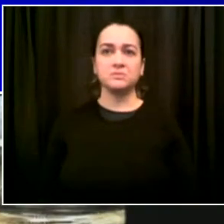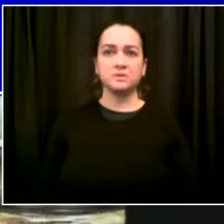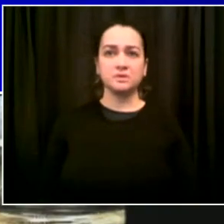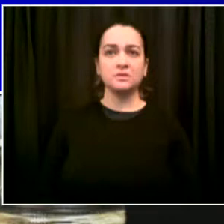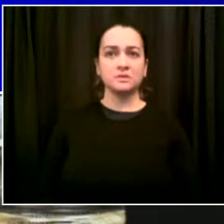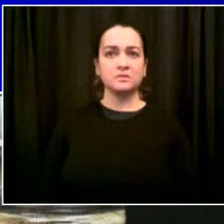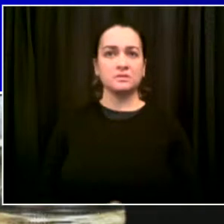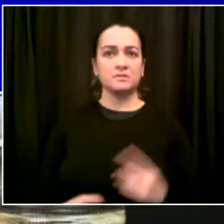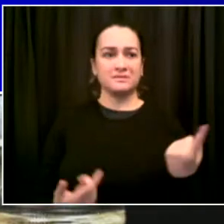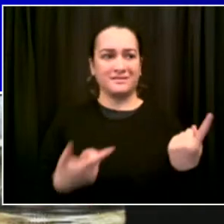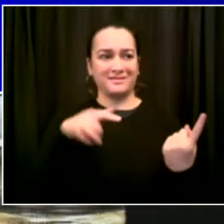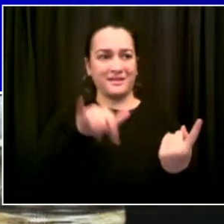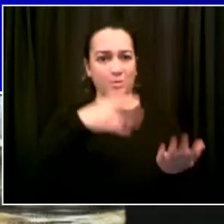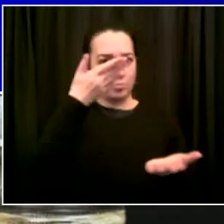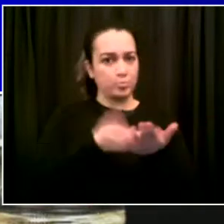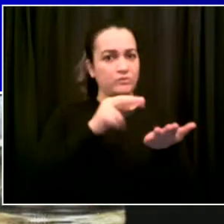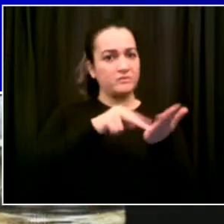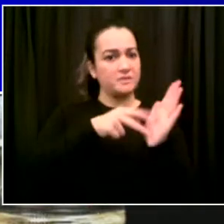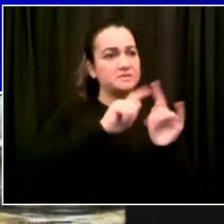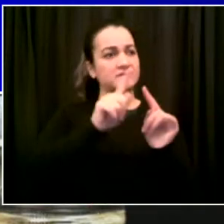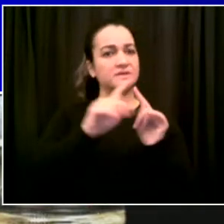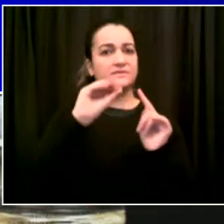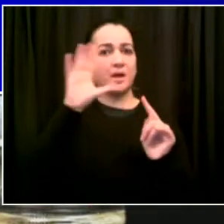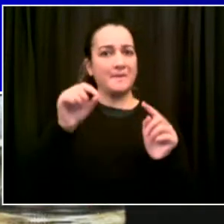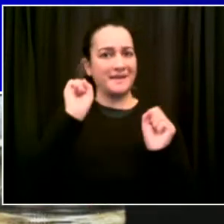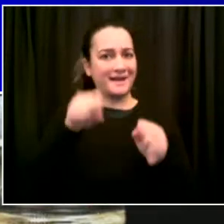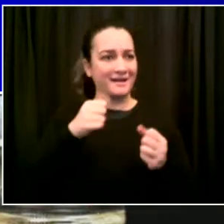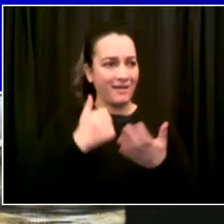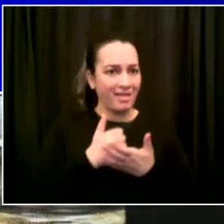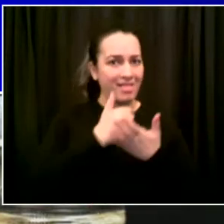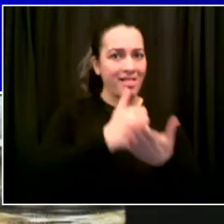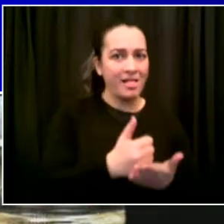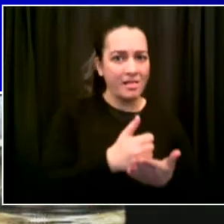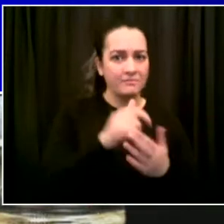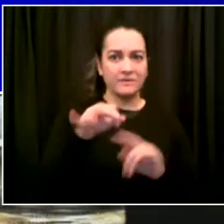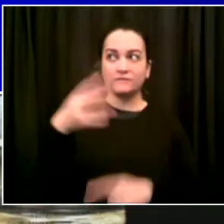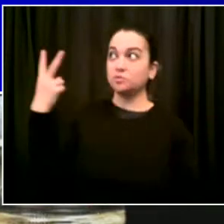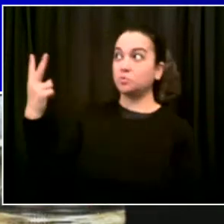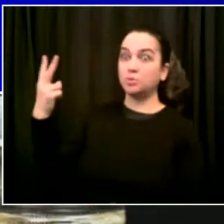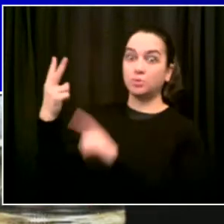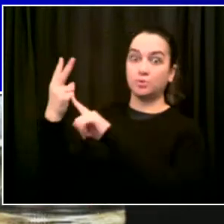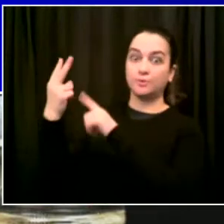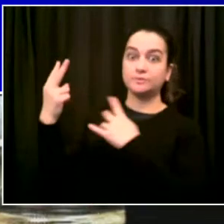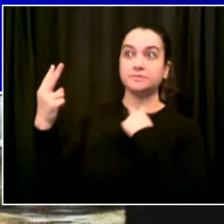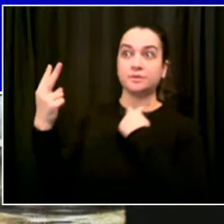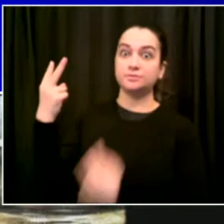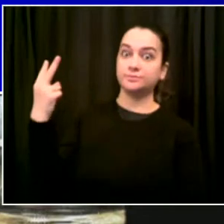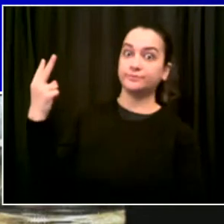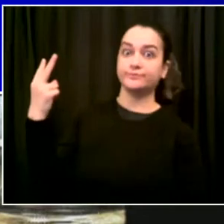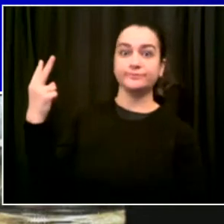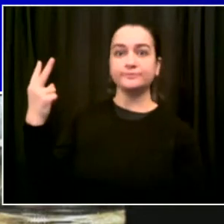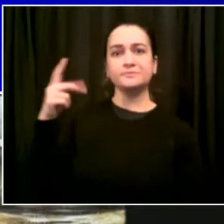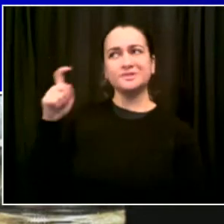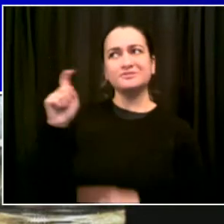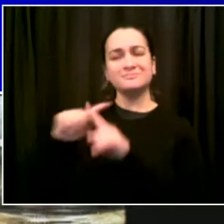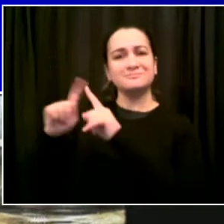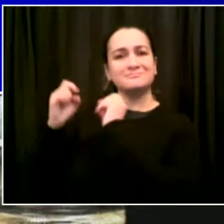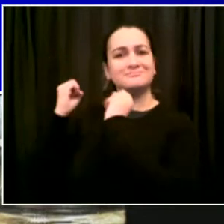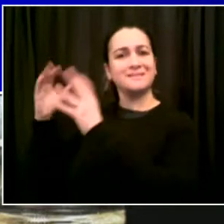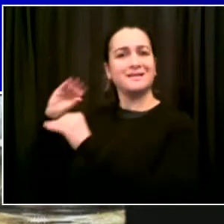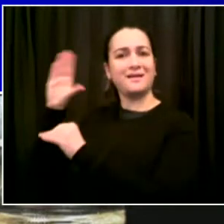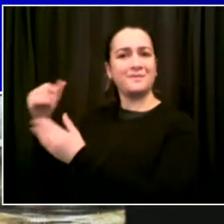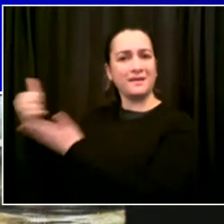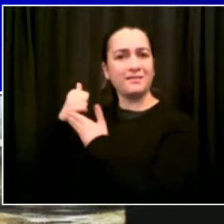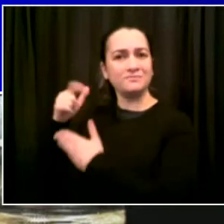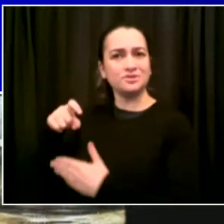those. We've identified 27 companies nationally that could all be part of this effort. We need Pfizer and